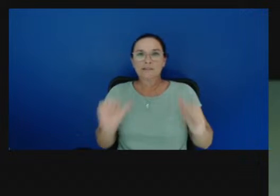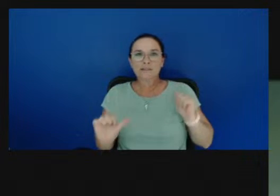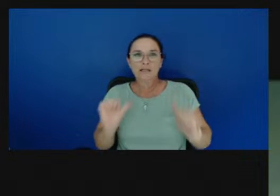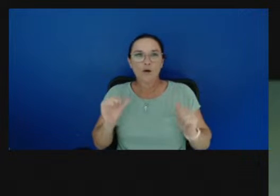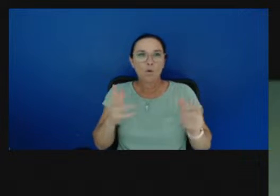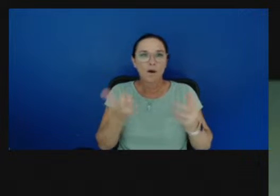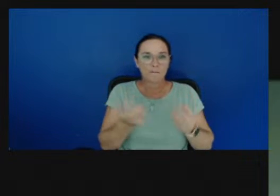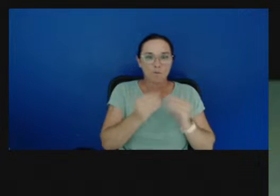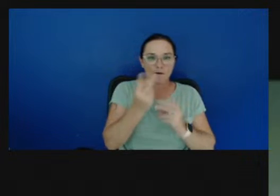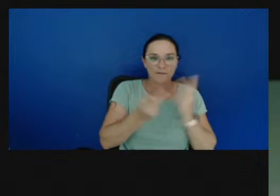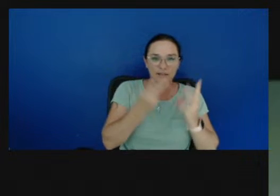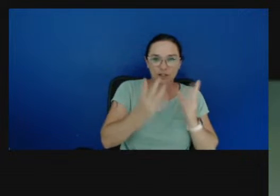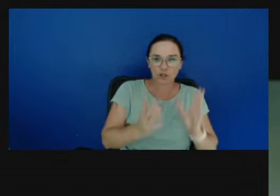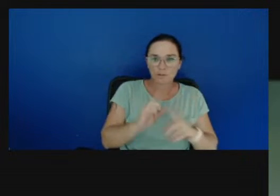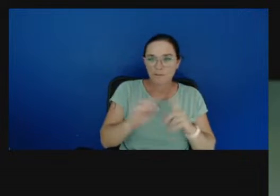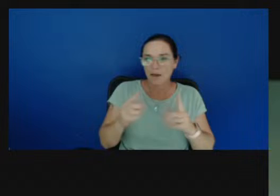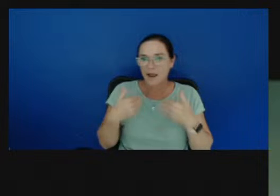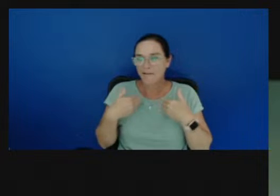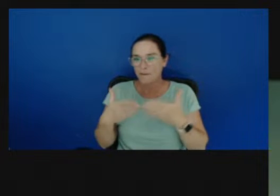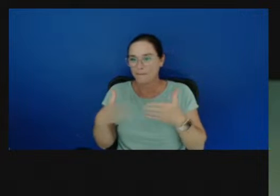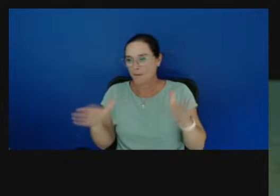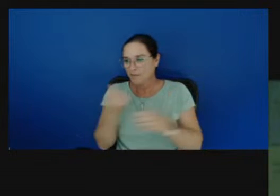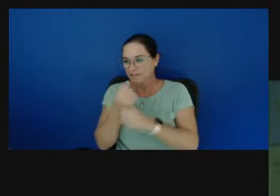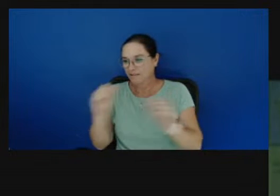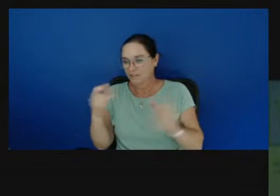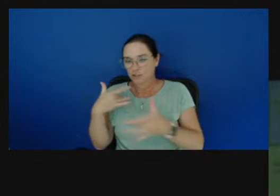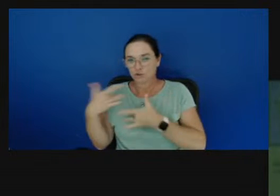visitors with public safety concerns.